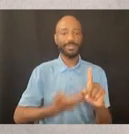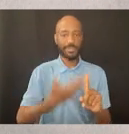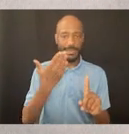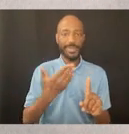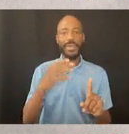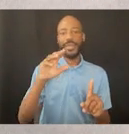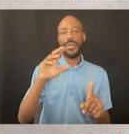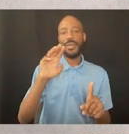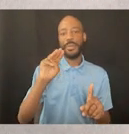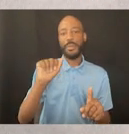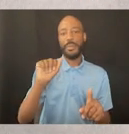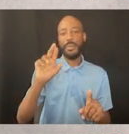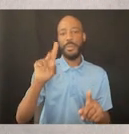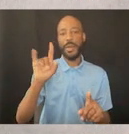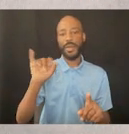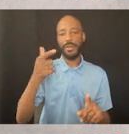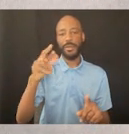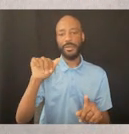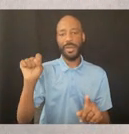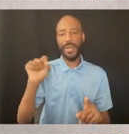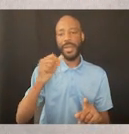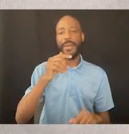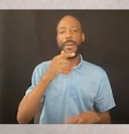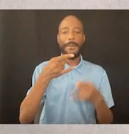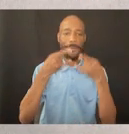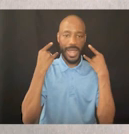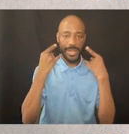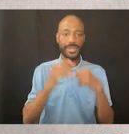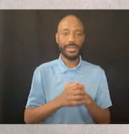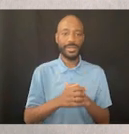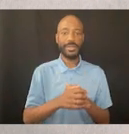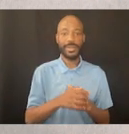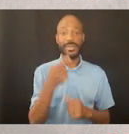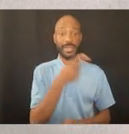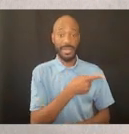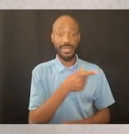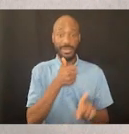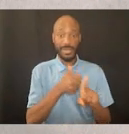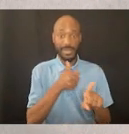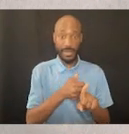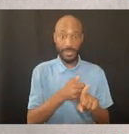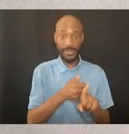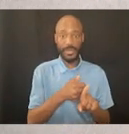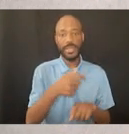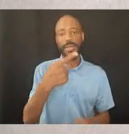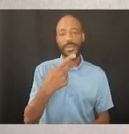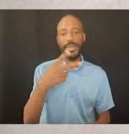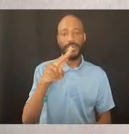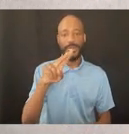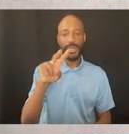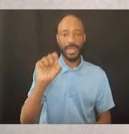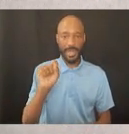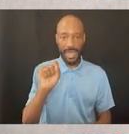2023. This is a GVS Ellipse P100 source control respirator. The